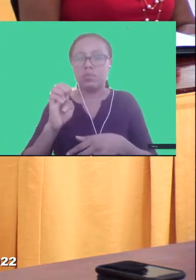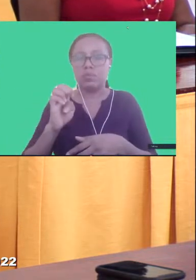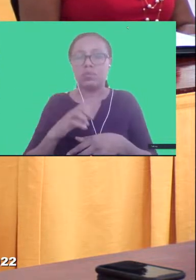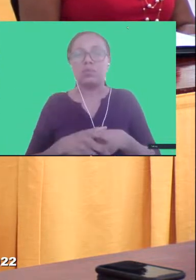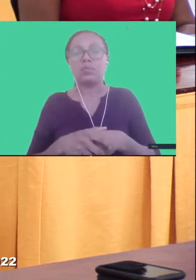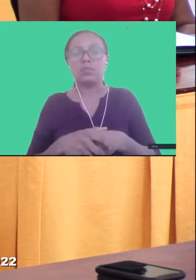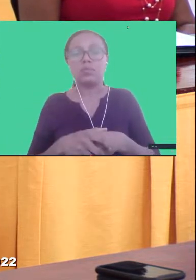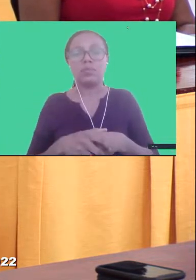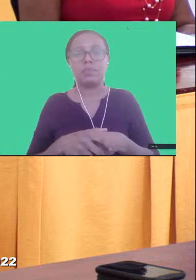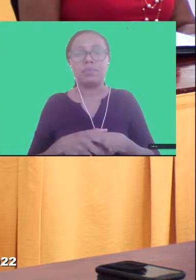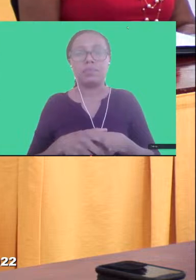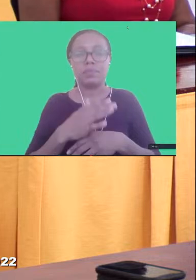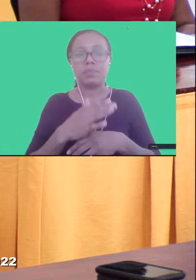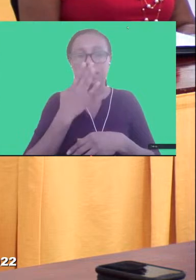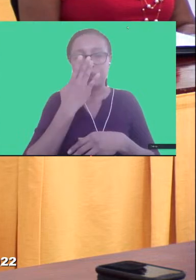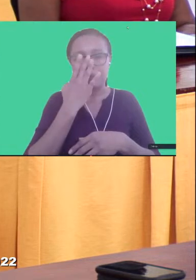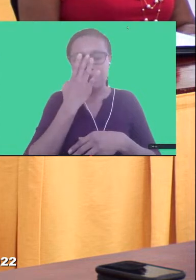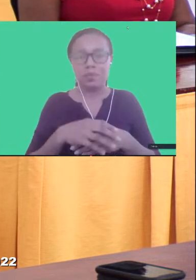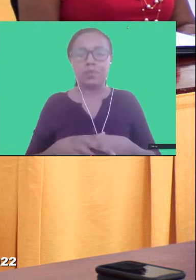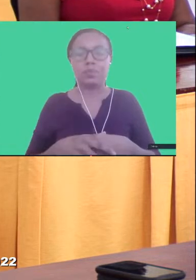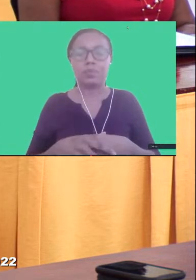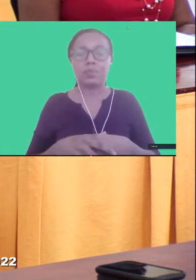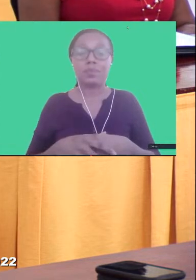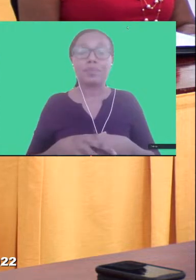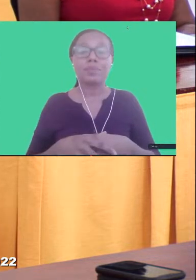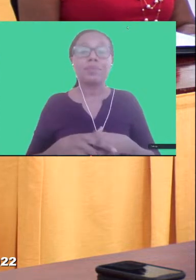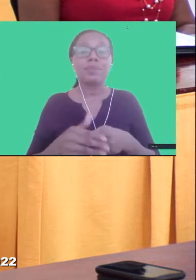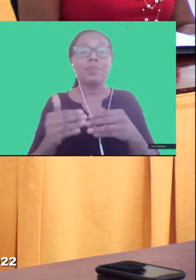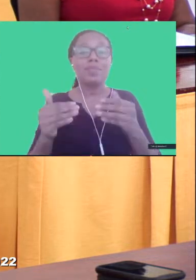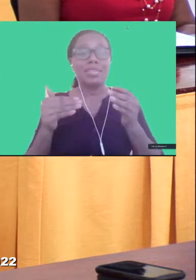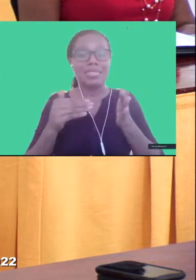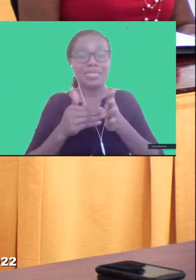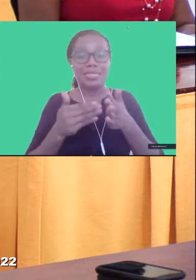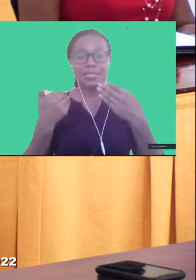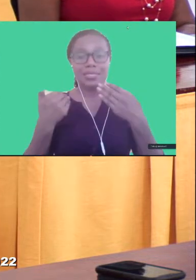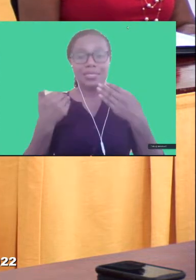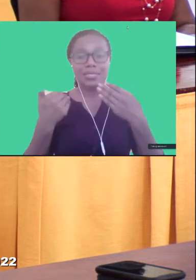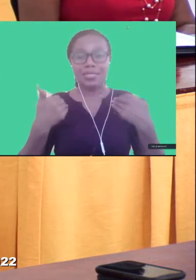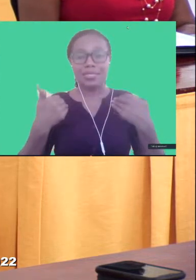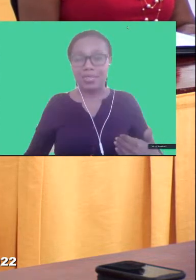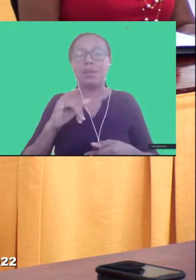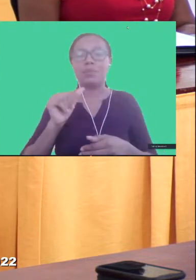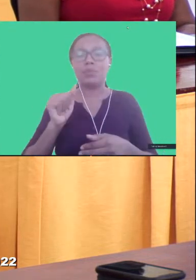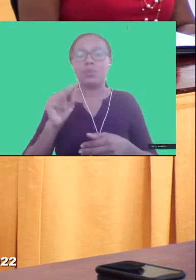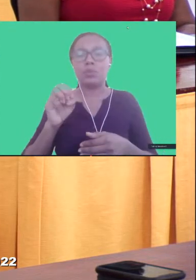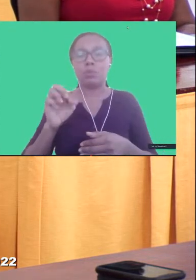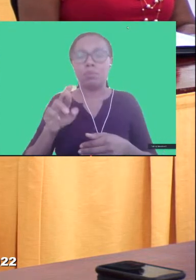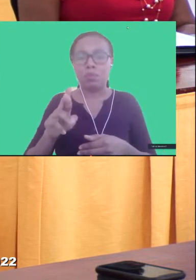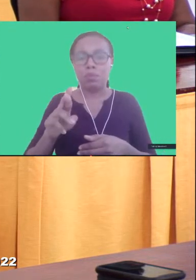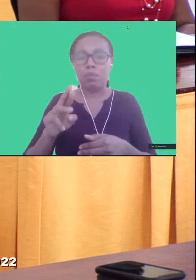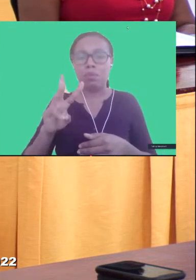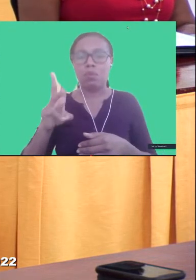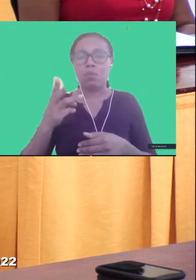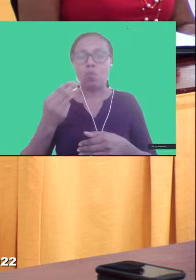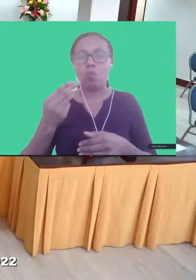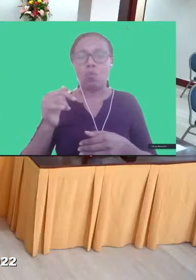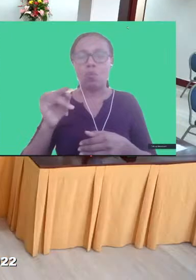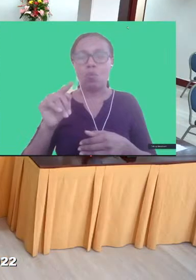Again, Jamar White, Director of Natural Resources. Thank you for your question, Honorable Chair, Leader of the